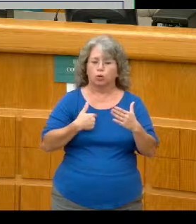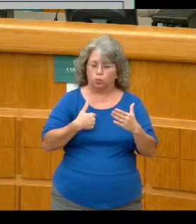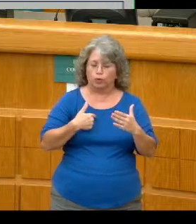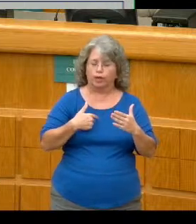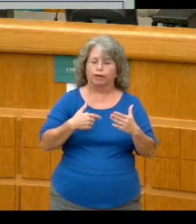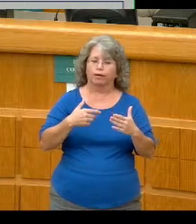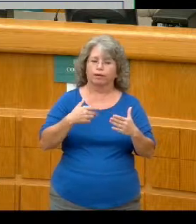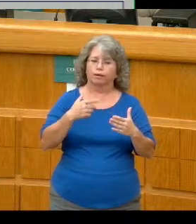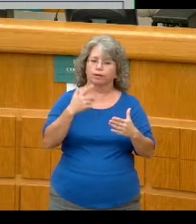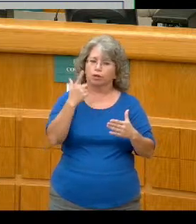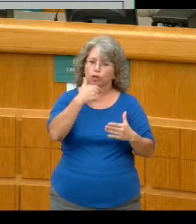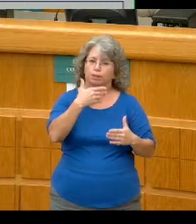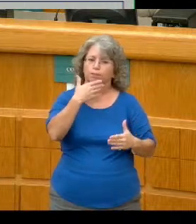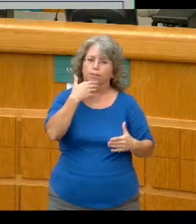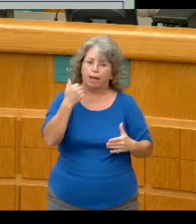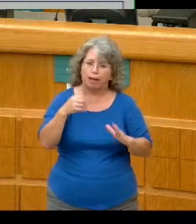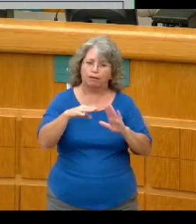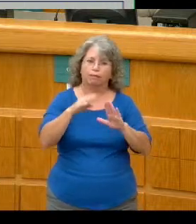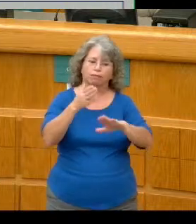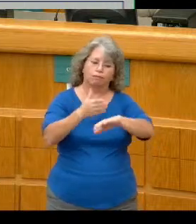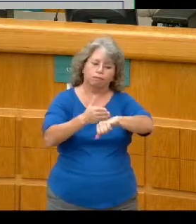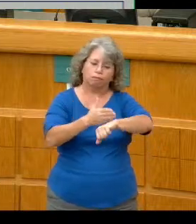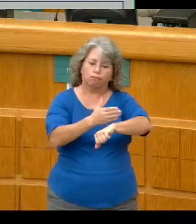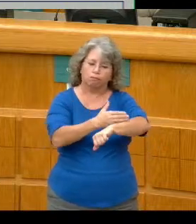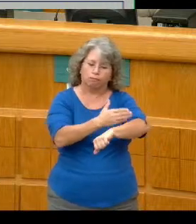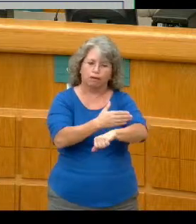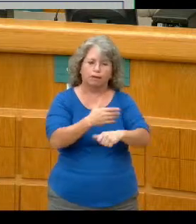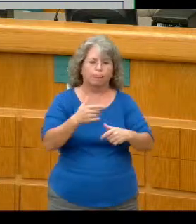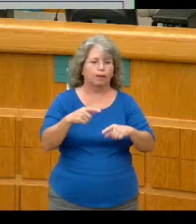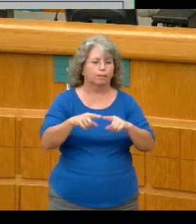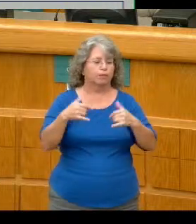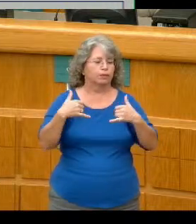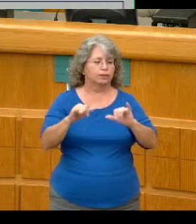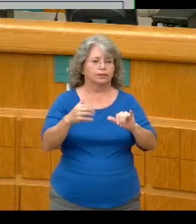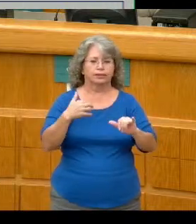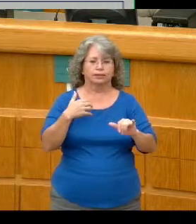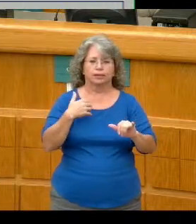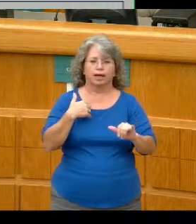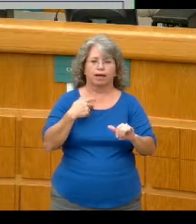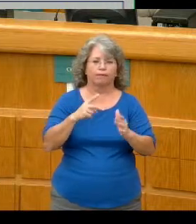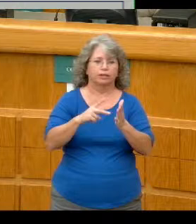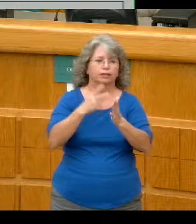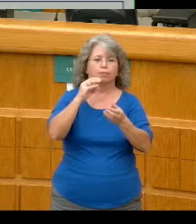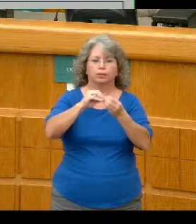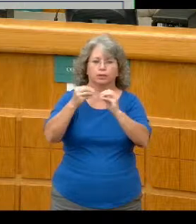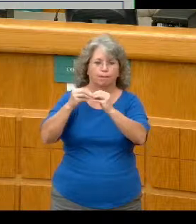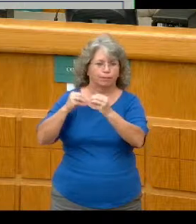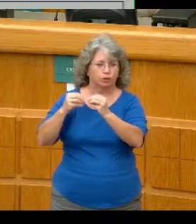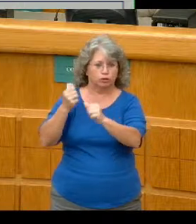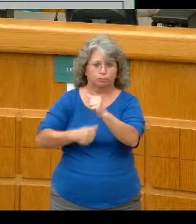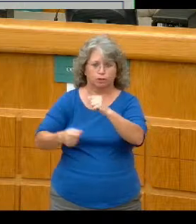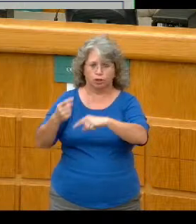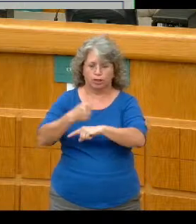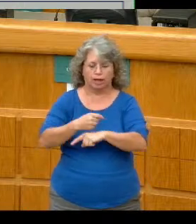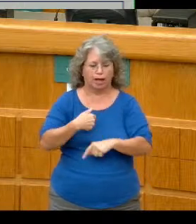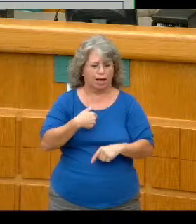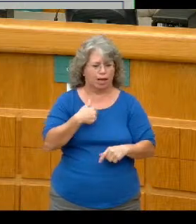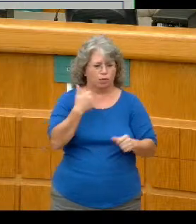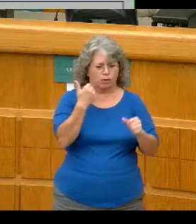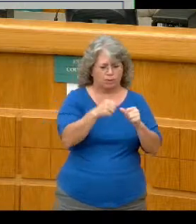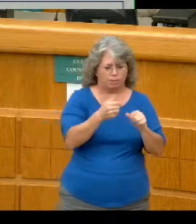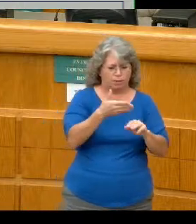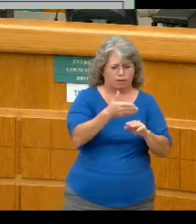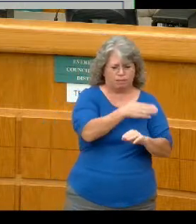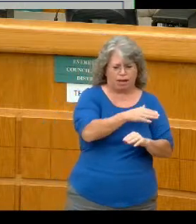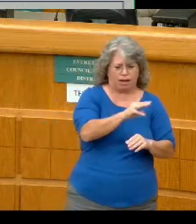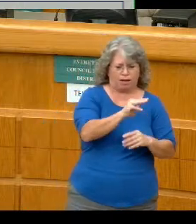getting down to reasonably low numbers again, but there's still double-digit numbers of new cases per day. And I recall at Memorial Day,